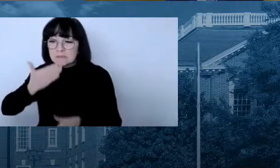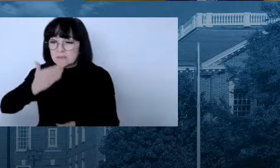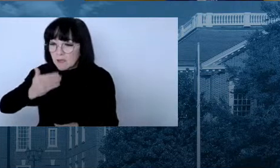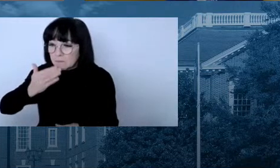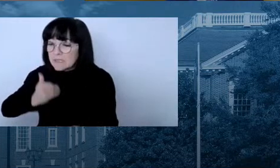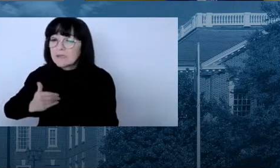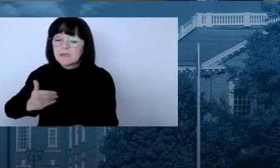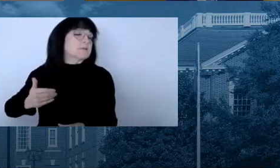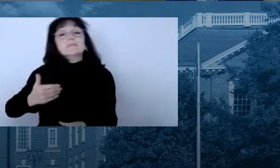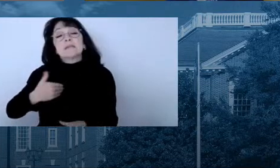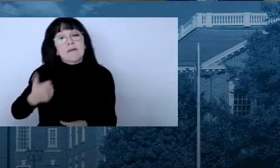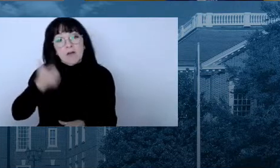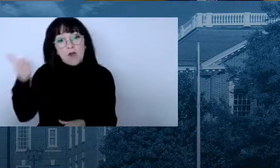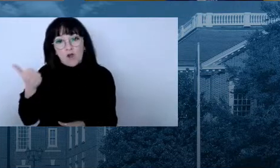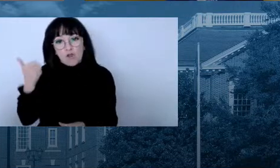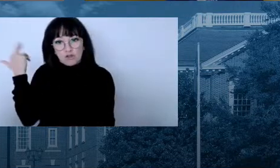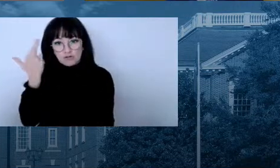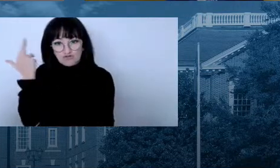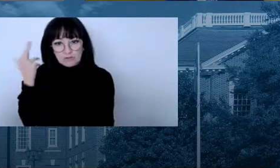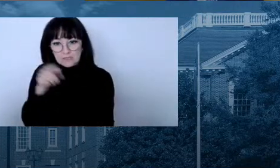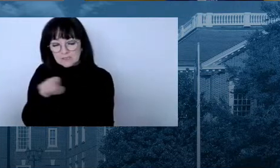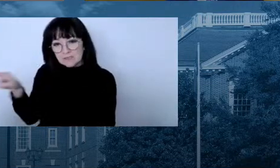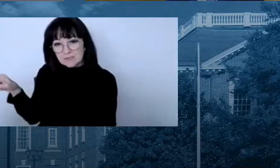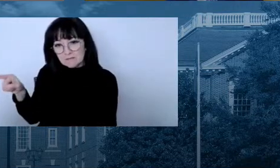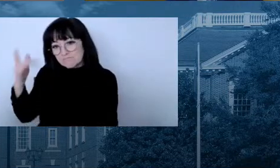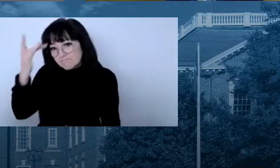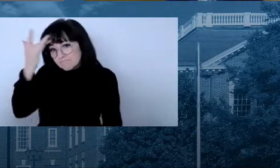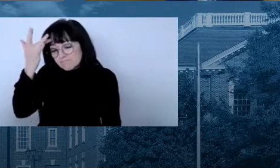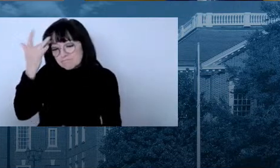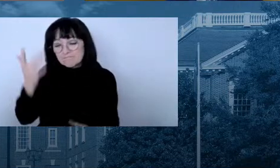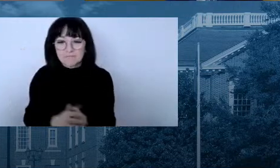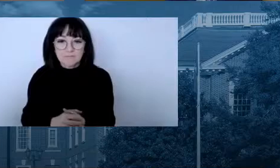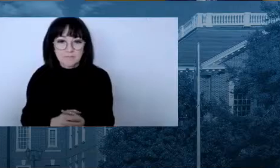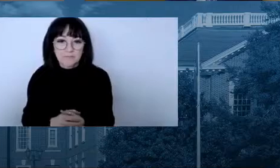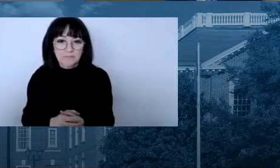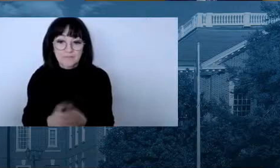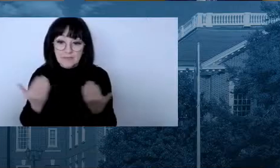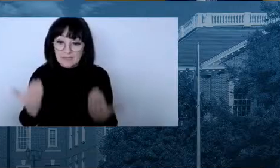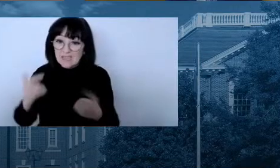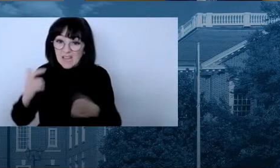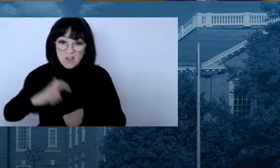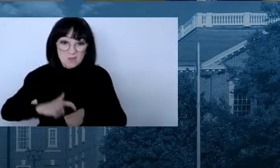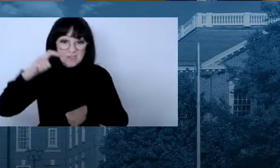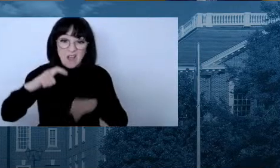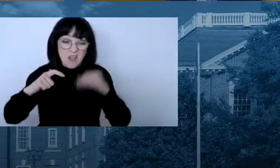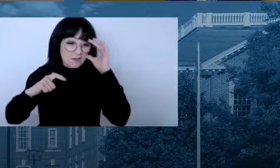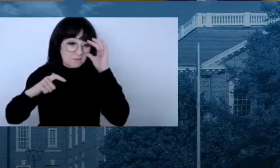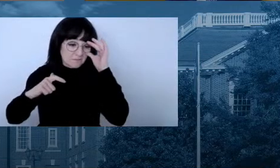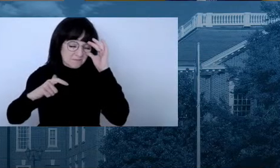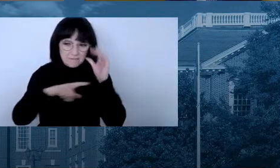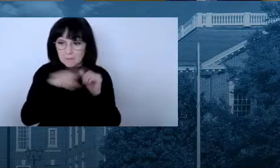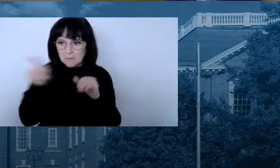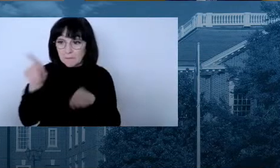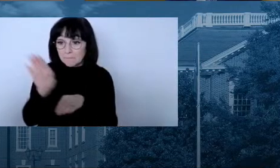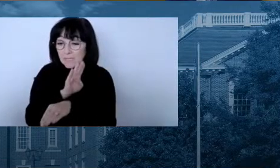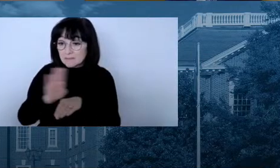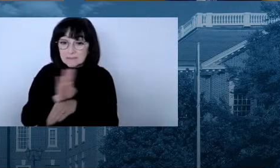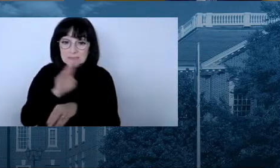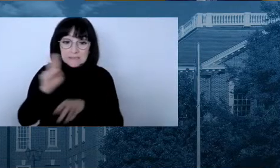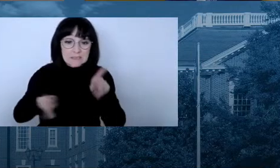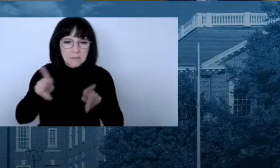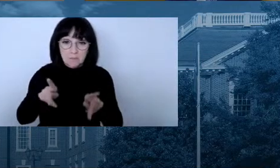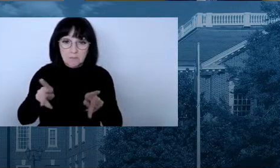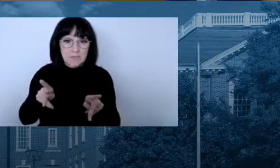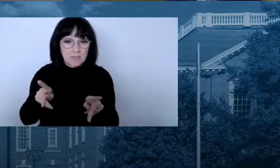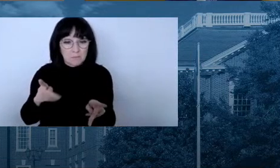to be job number one. It's time to ask the business community to step up to the plate. We have a